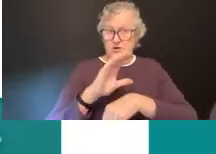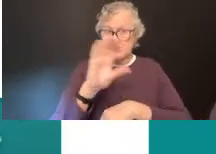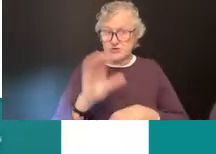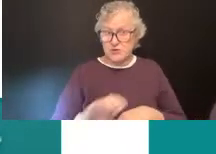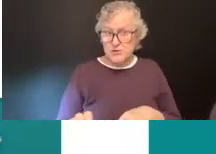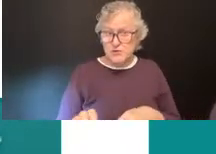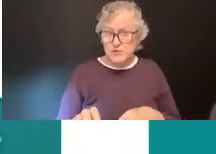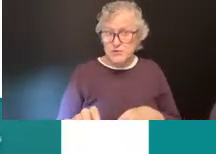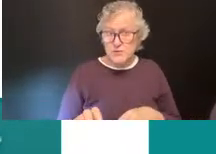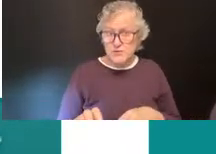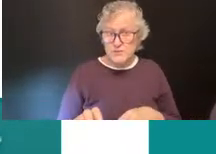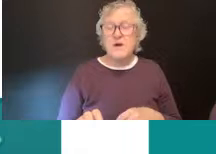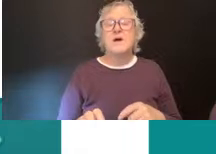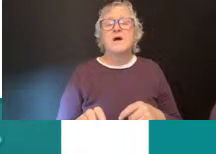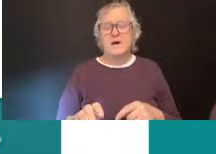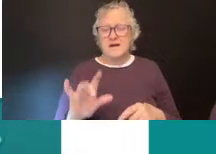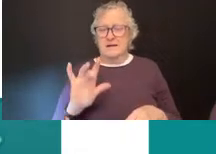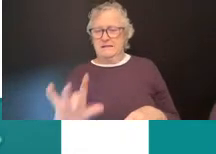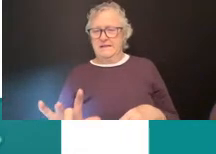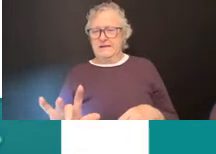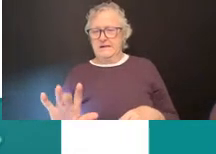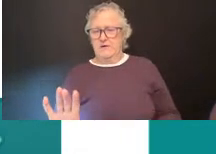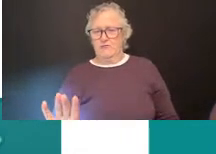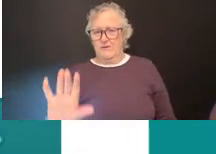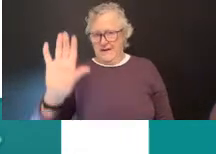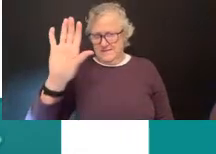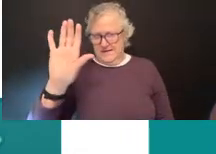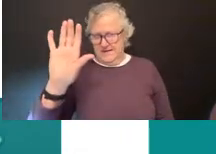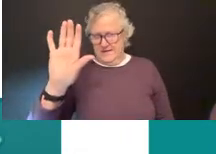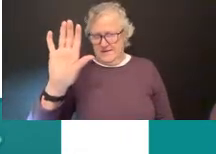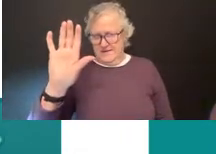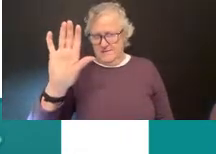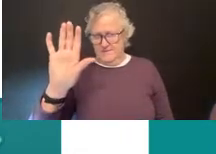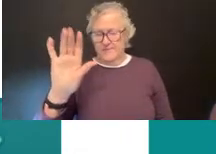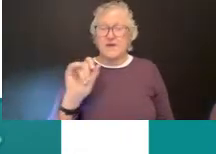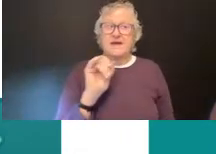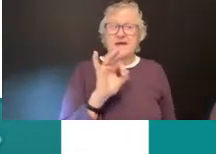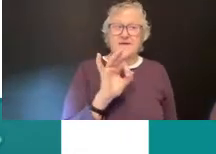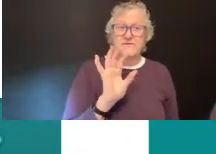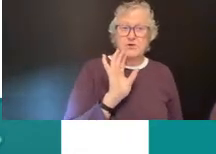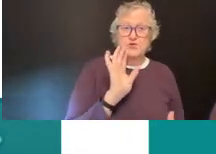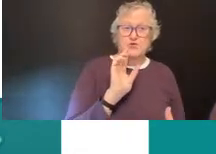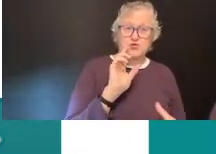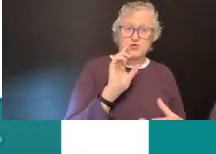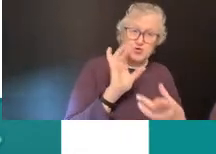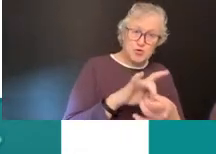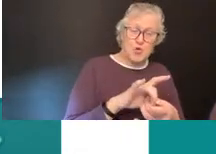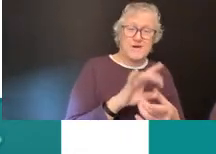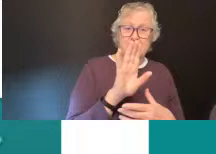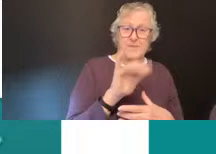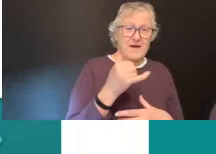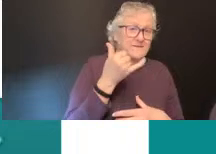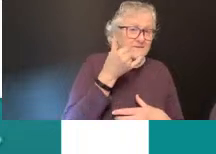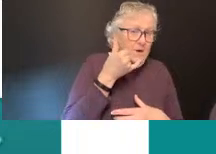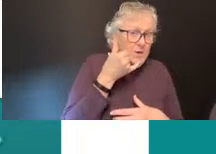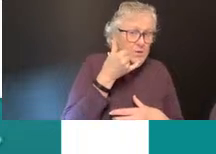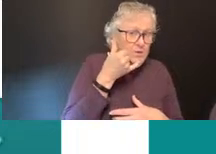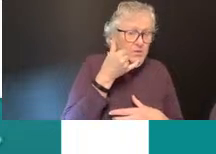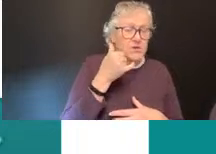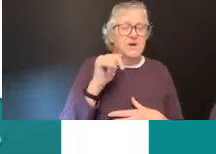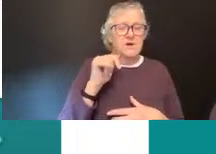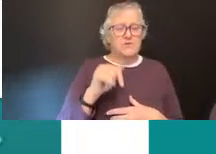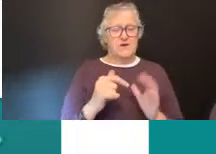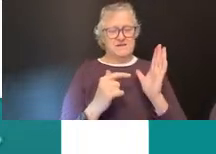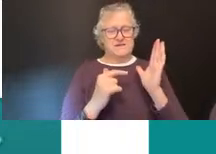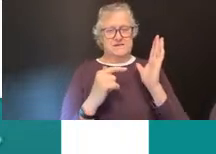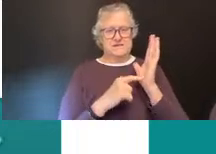phone, excuse me, press *9 to raise your hand. The facilitator, me, will call on you and you'll